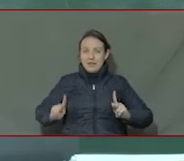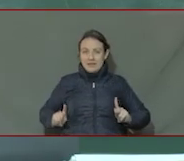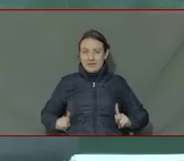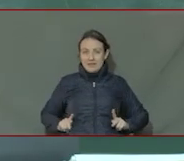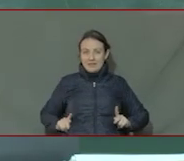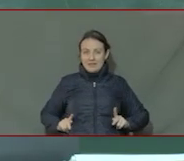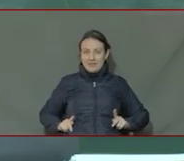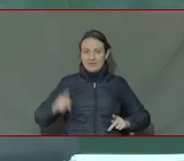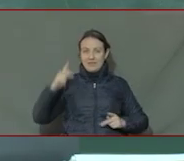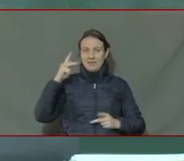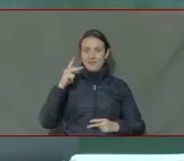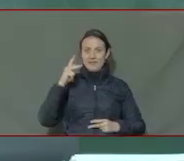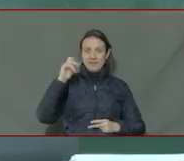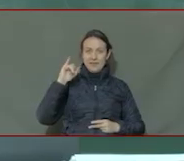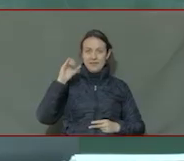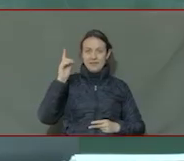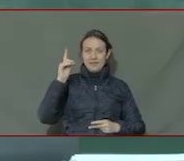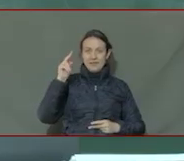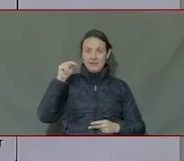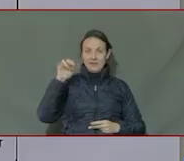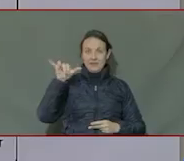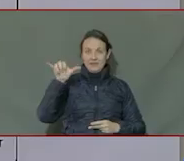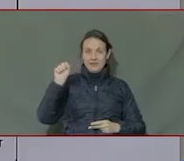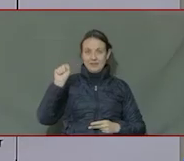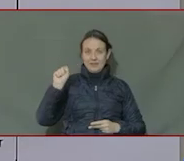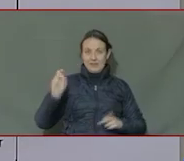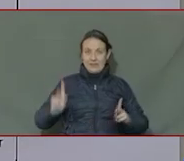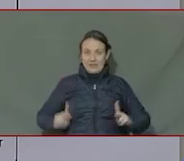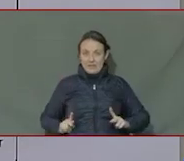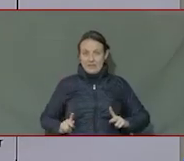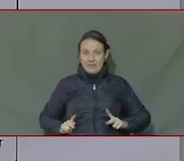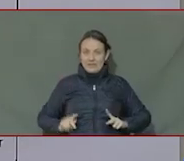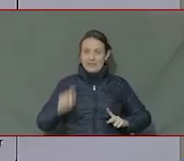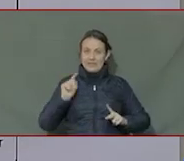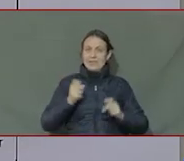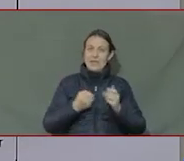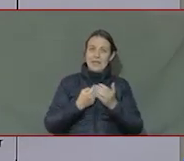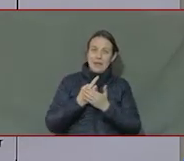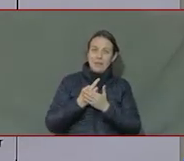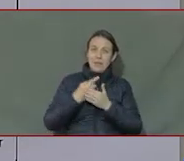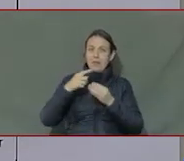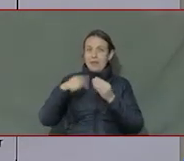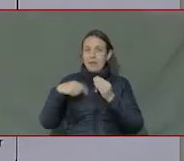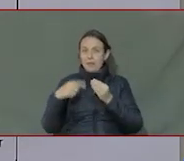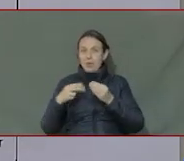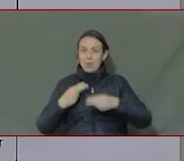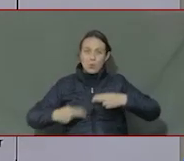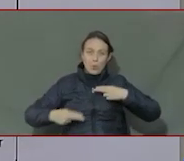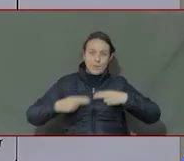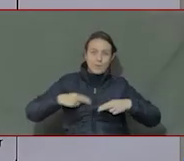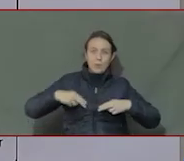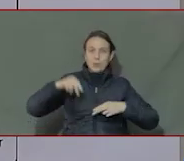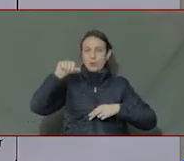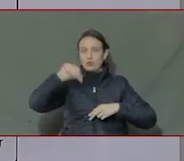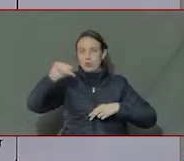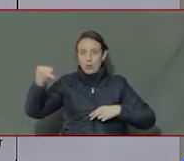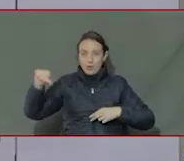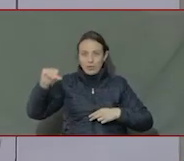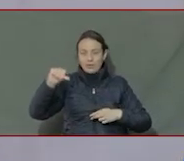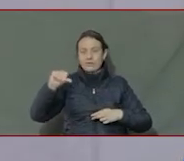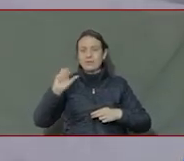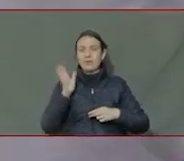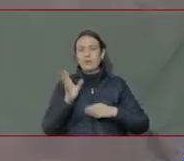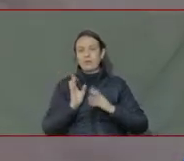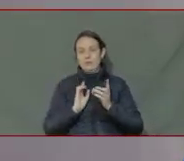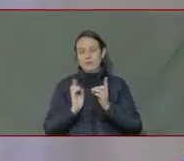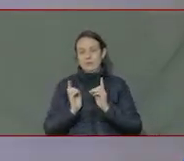about ADH and osmoregulation and salt balances. Now, what we will discuss in detail, I found, is a big need